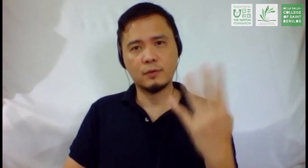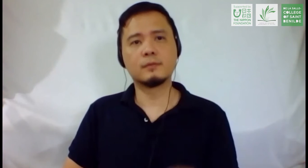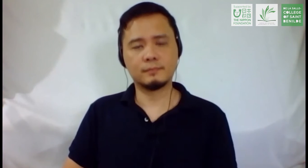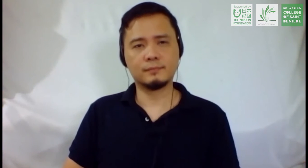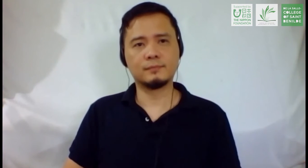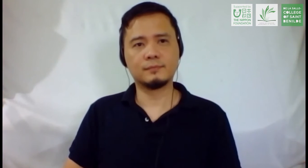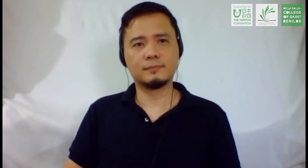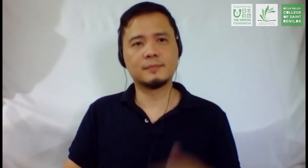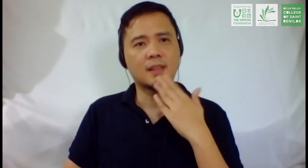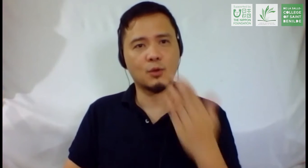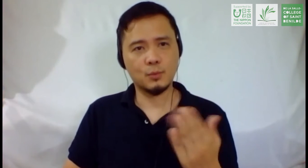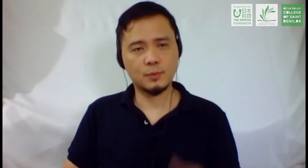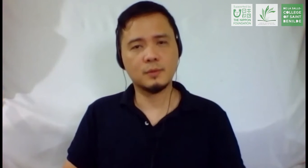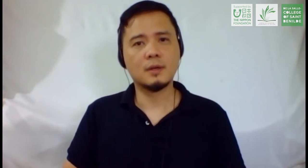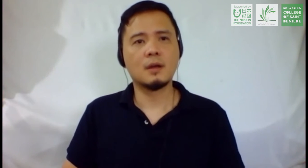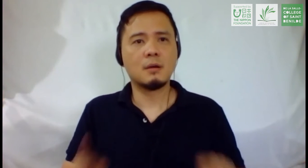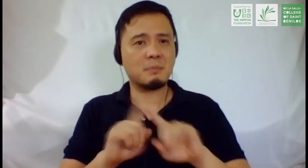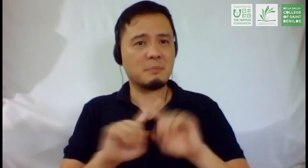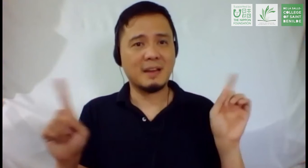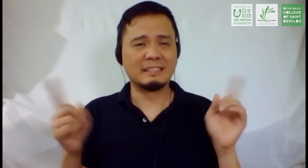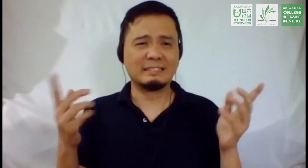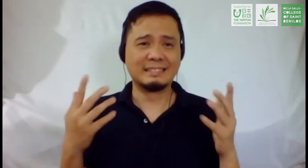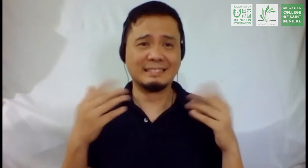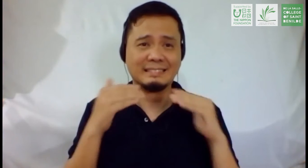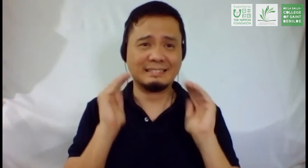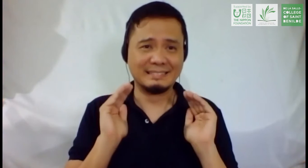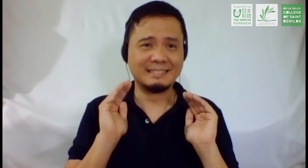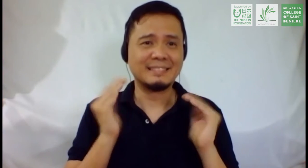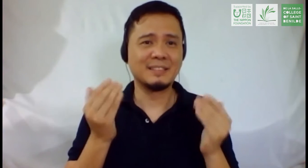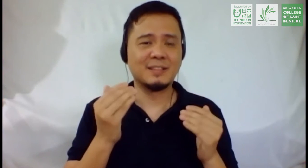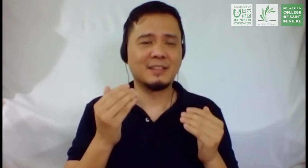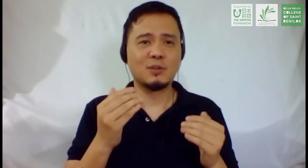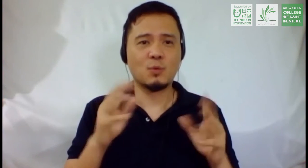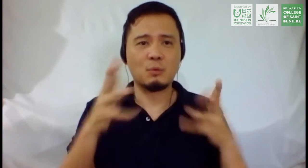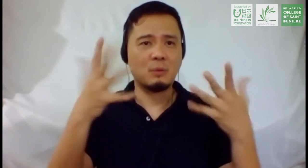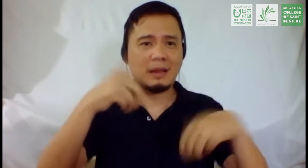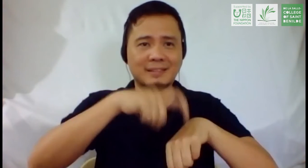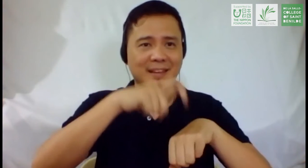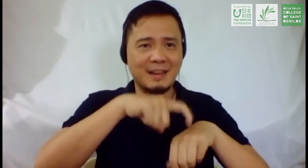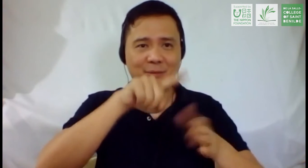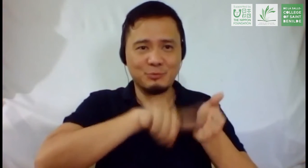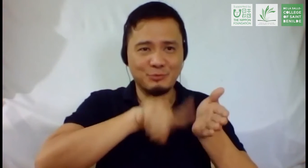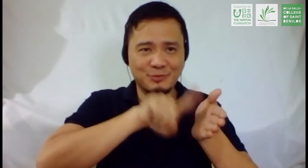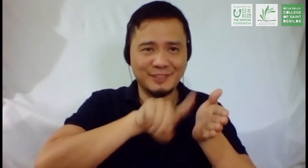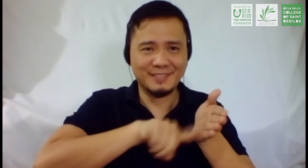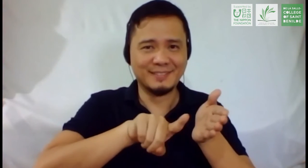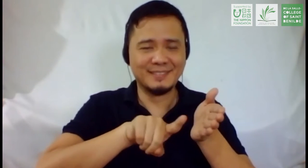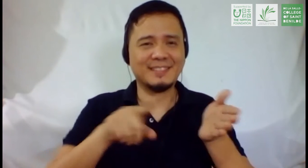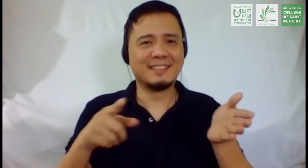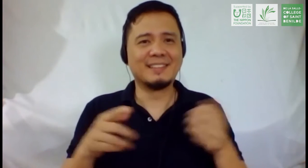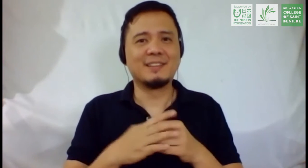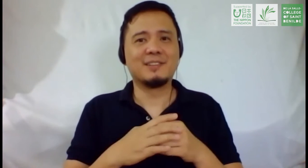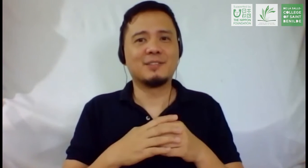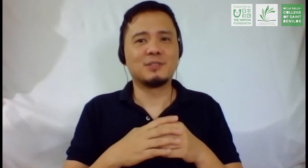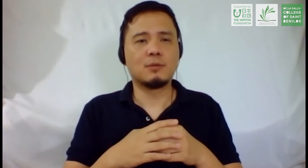But unfortunately, I have not had time to go through that, and I want to be careful when I go through. So